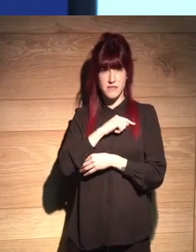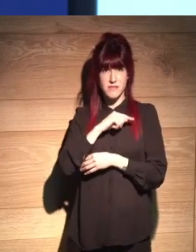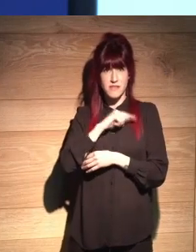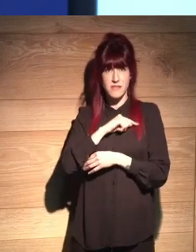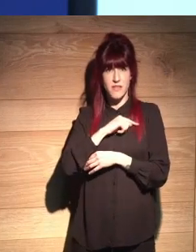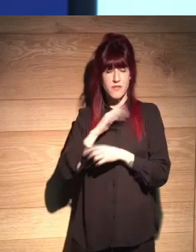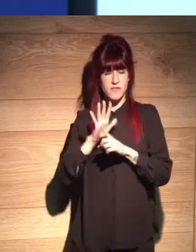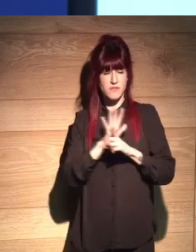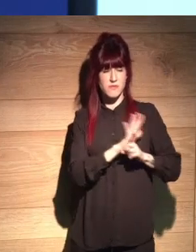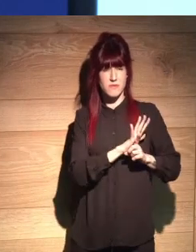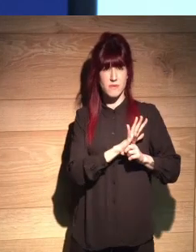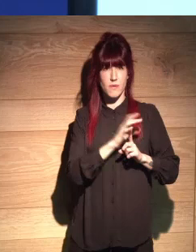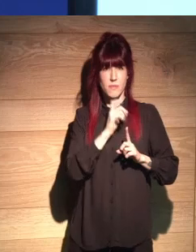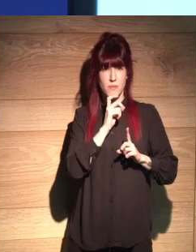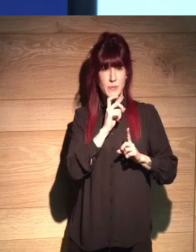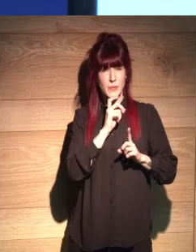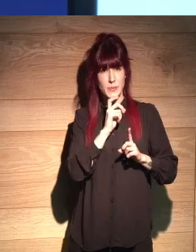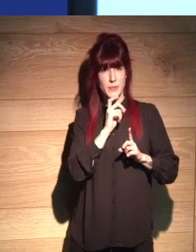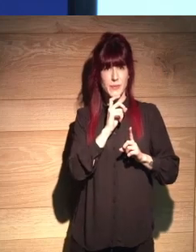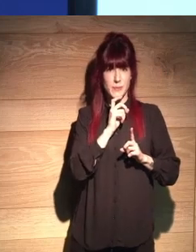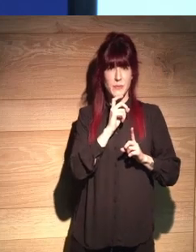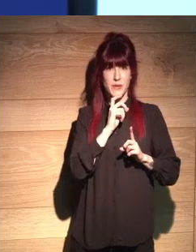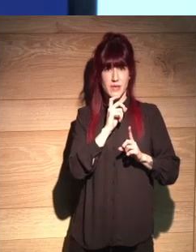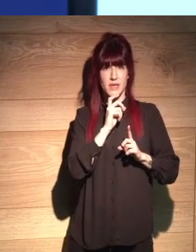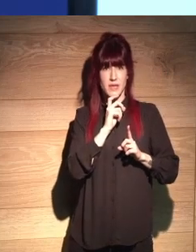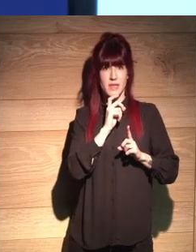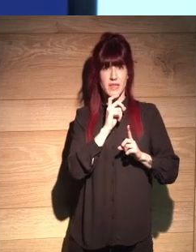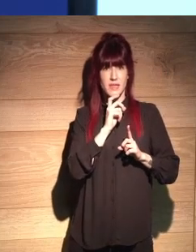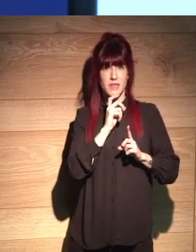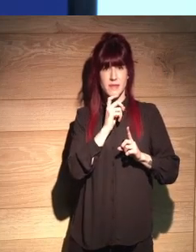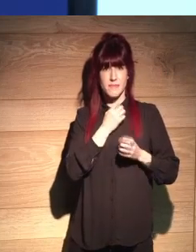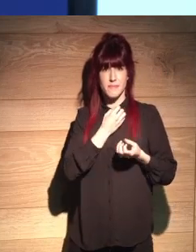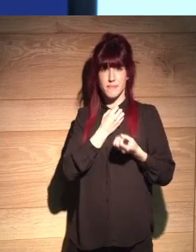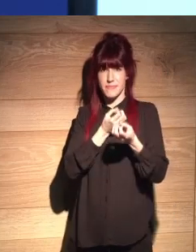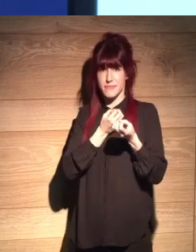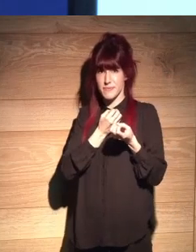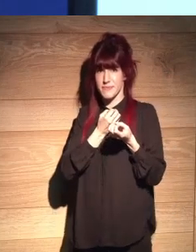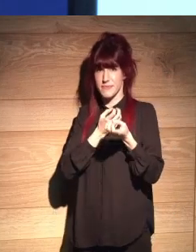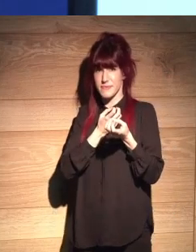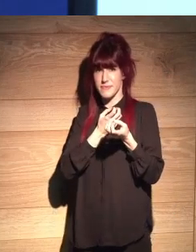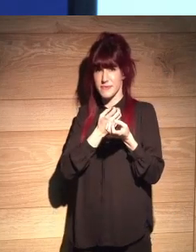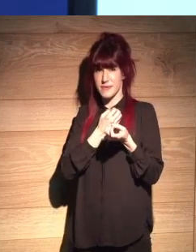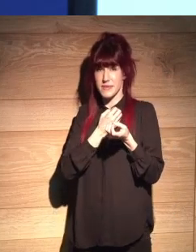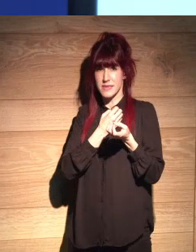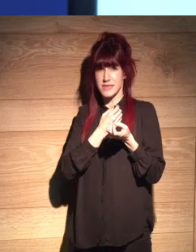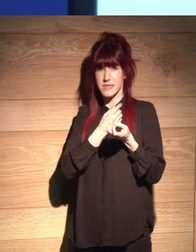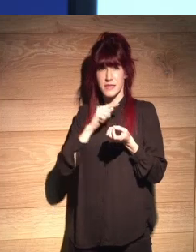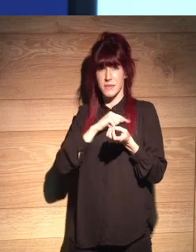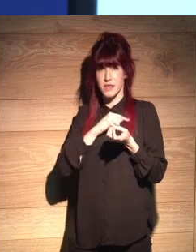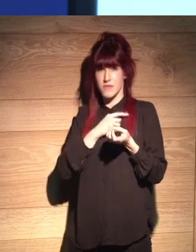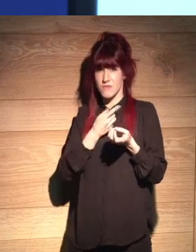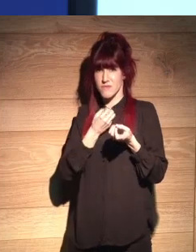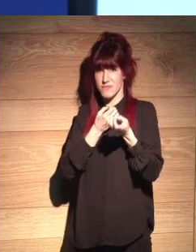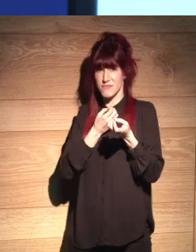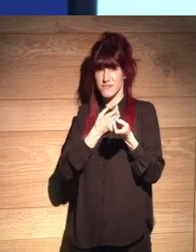excluded and bring in the perspective of authentic inclusion. What I mean is that we need